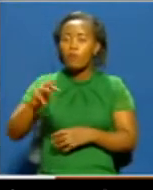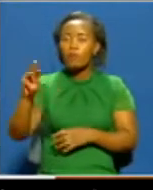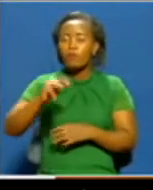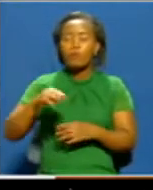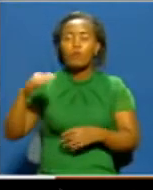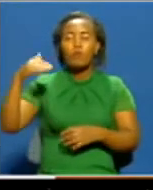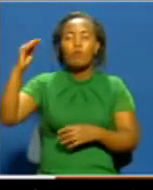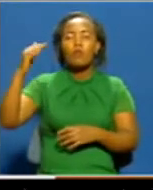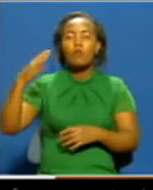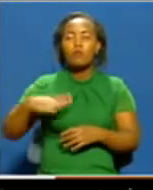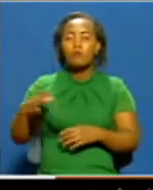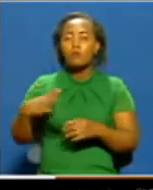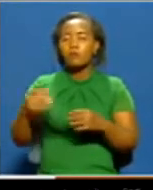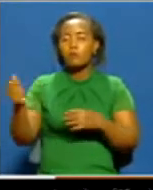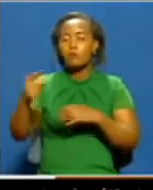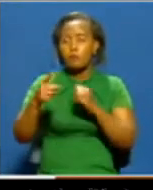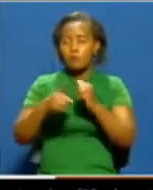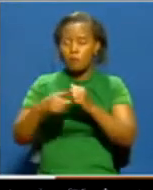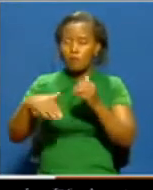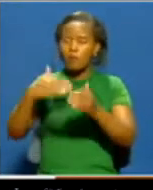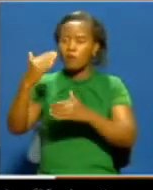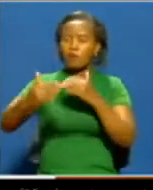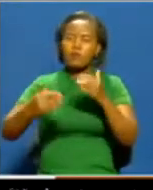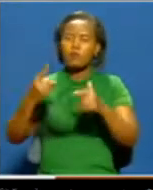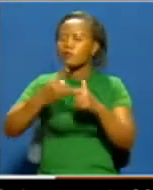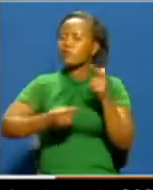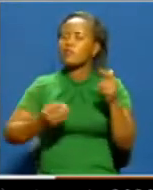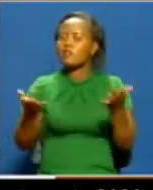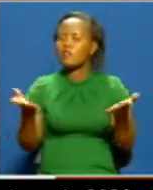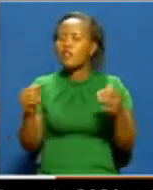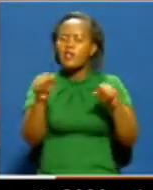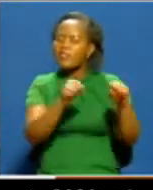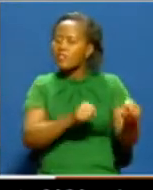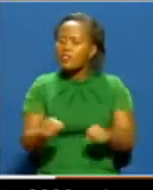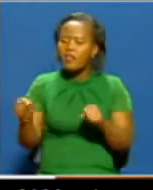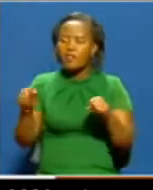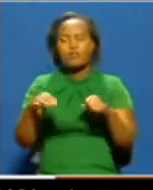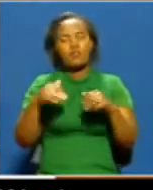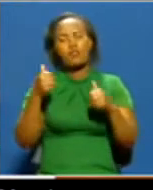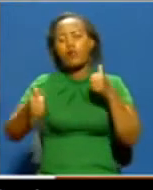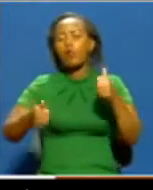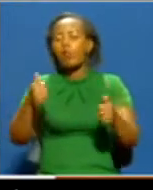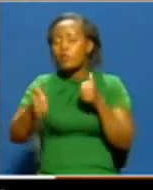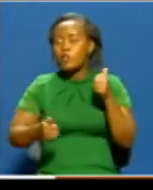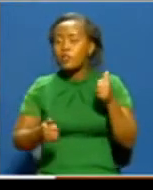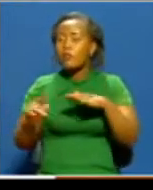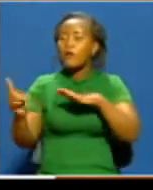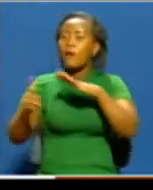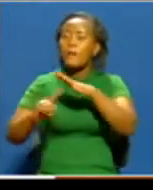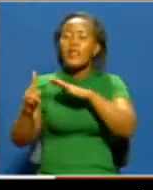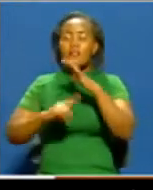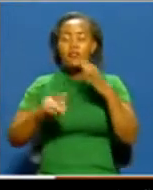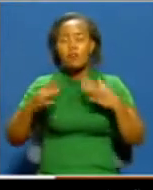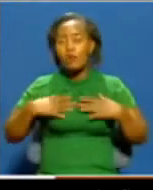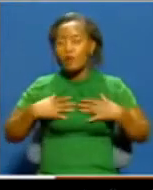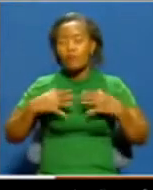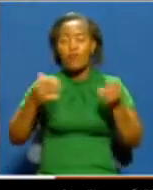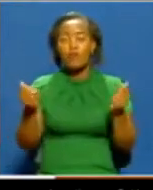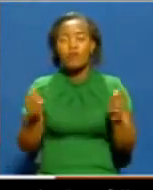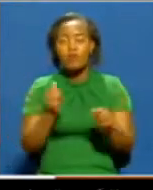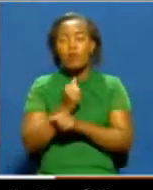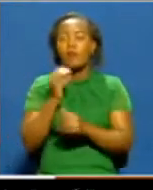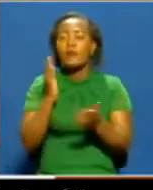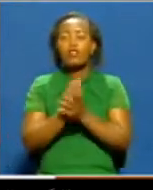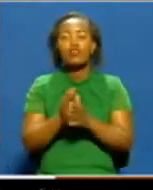year. Maybe what are some of the strategies? How will the Minister of Health, because I know this lies here, ensure that